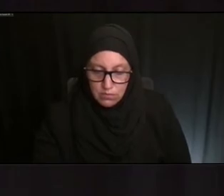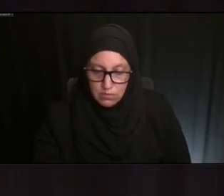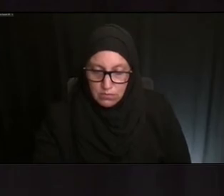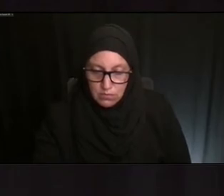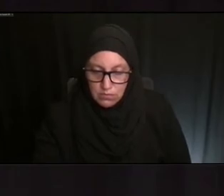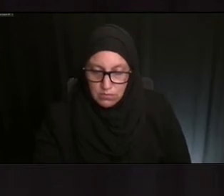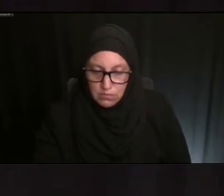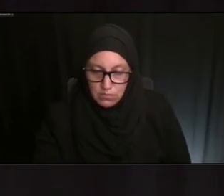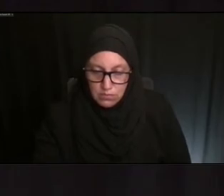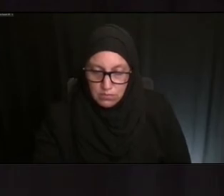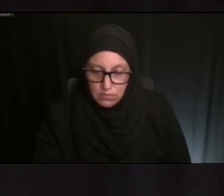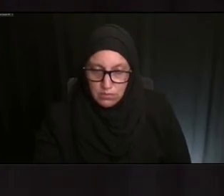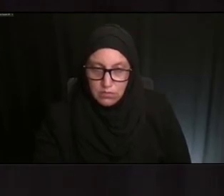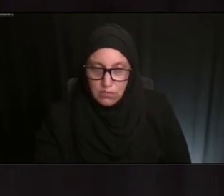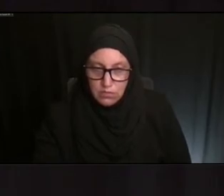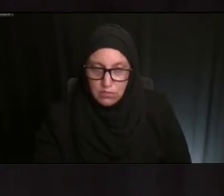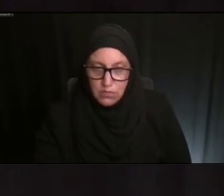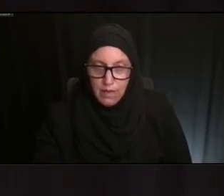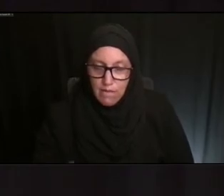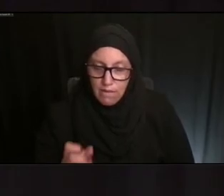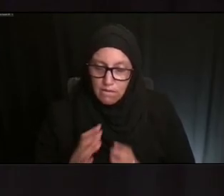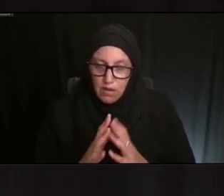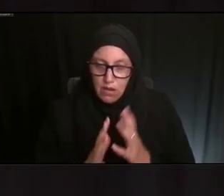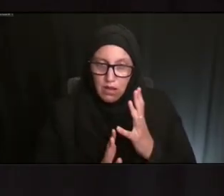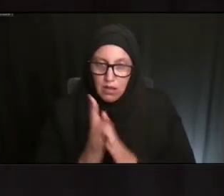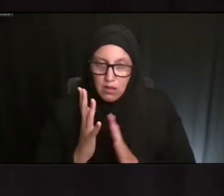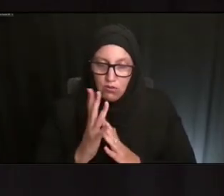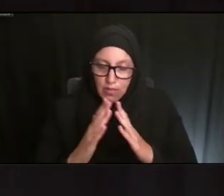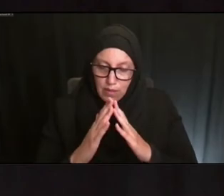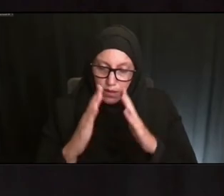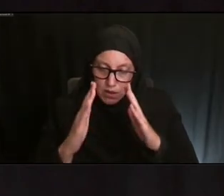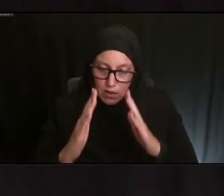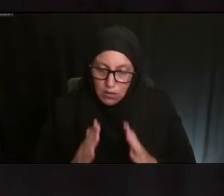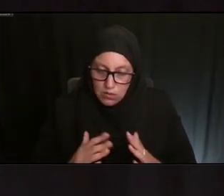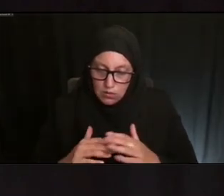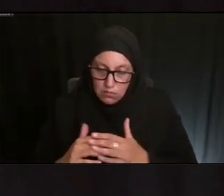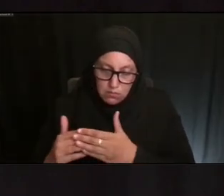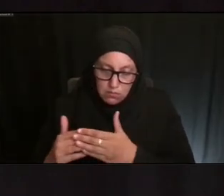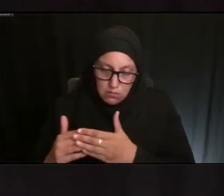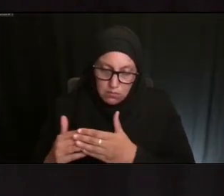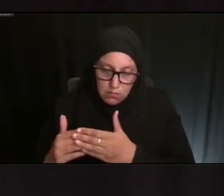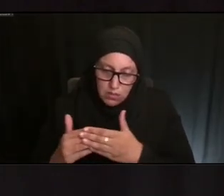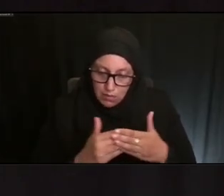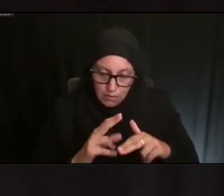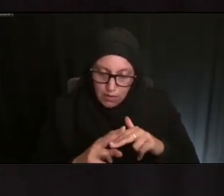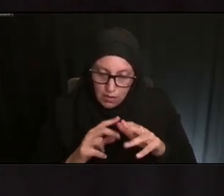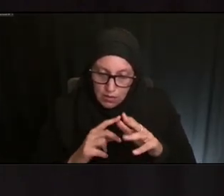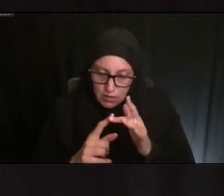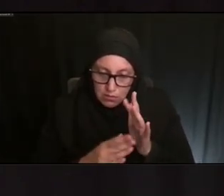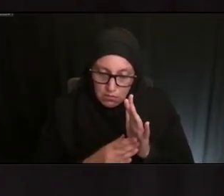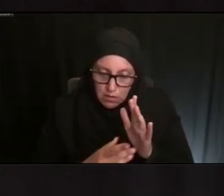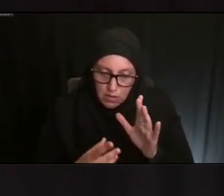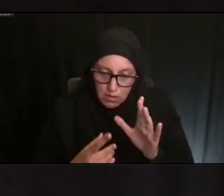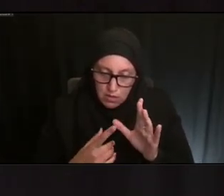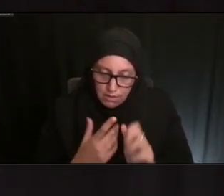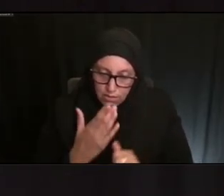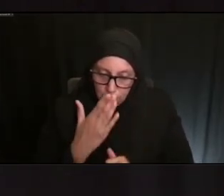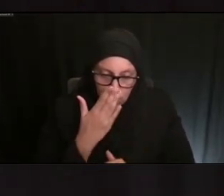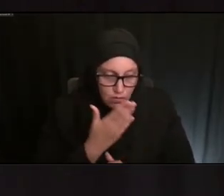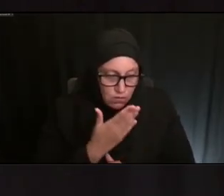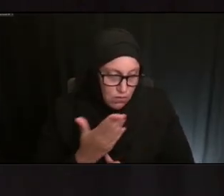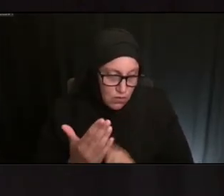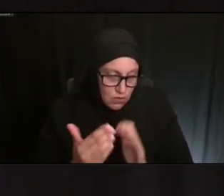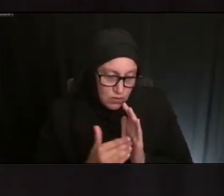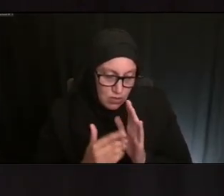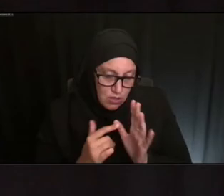They fired the house of Bibi Fatima in front of Zainab and